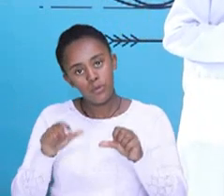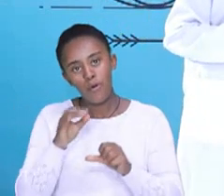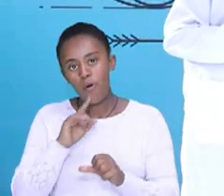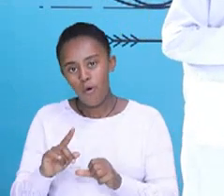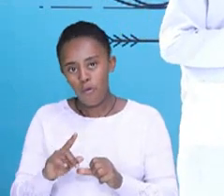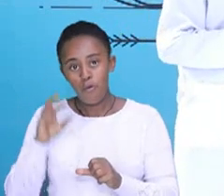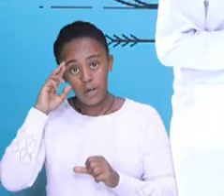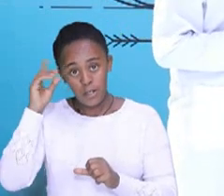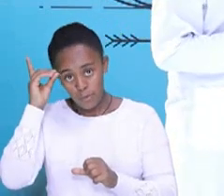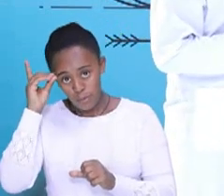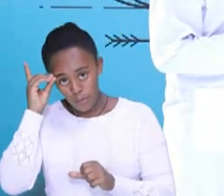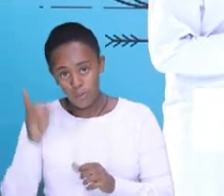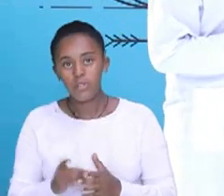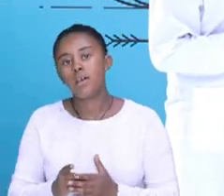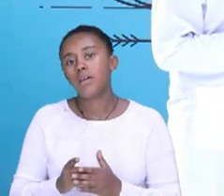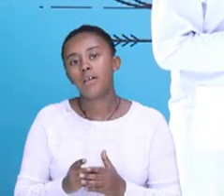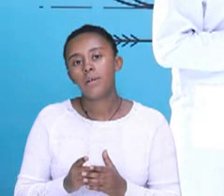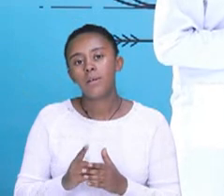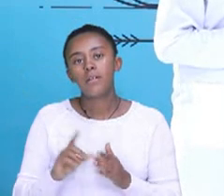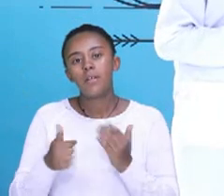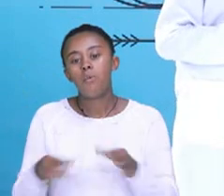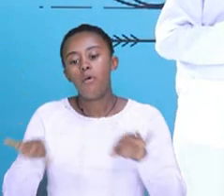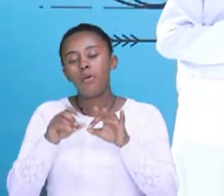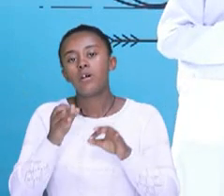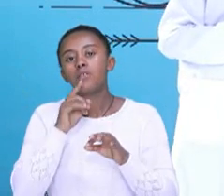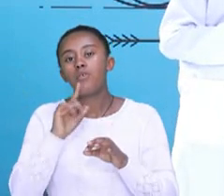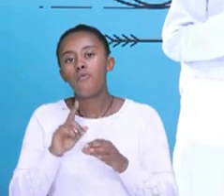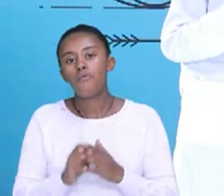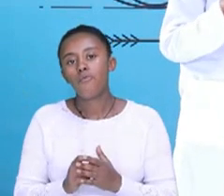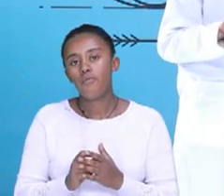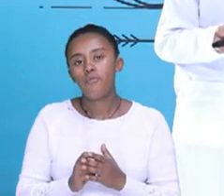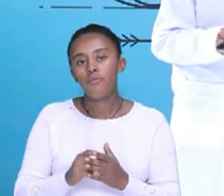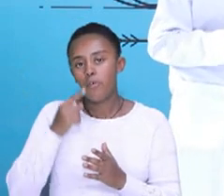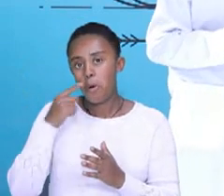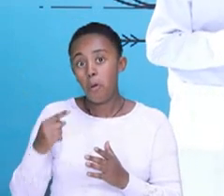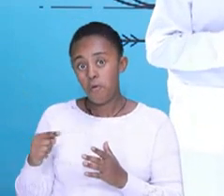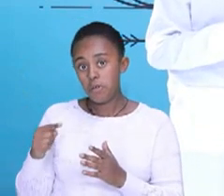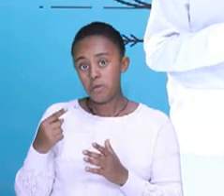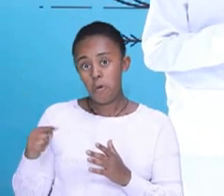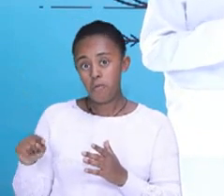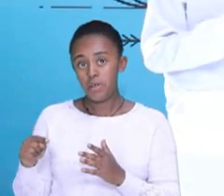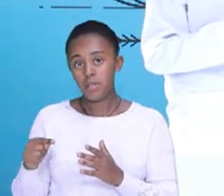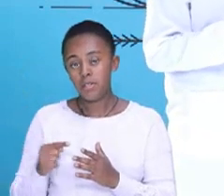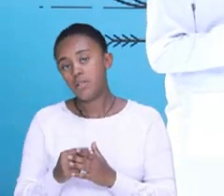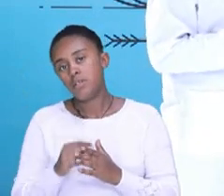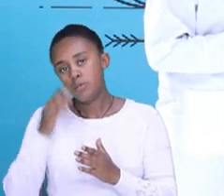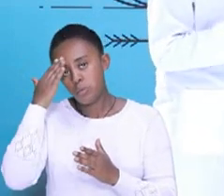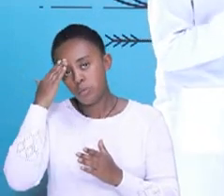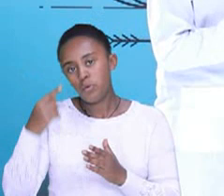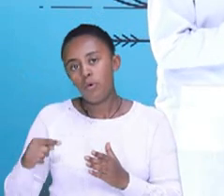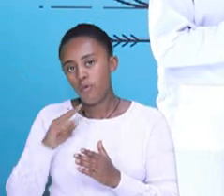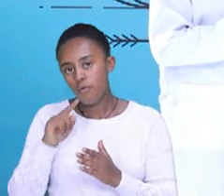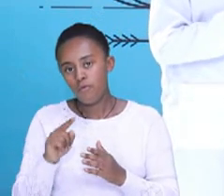of René Dutrochet was the importance of chlorophyll for photosynthesis. You know, from your lower